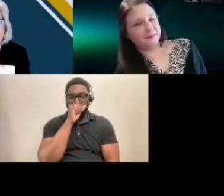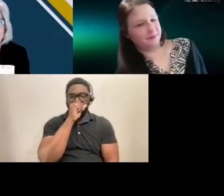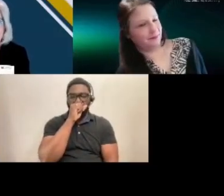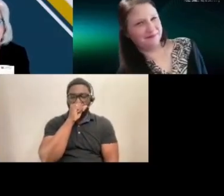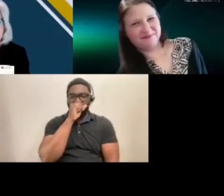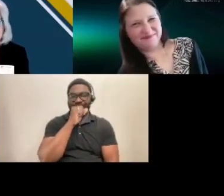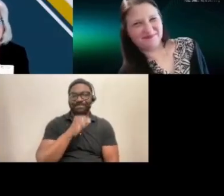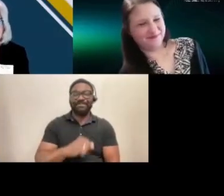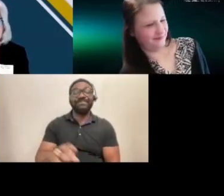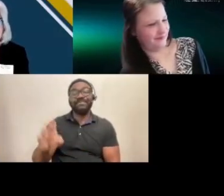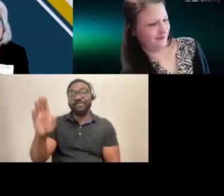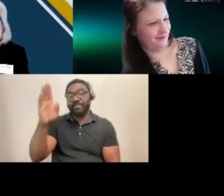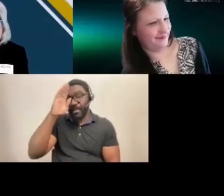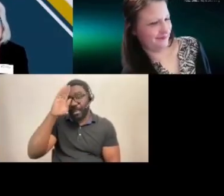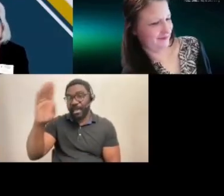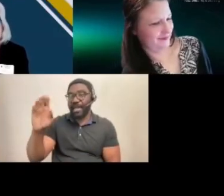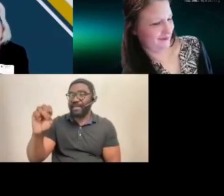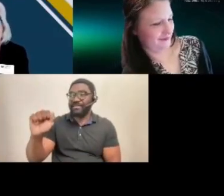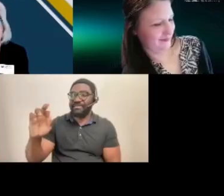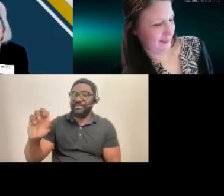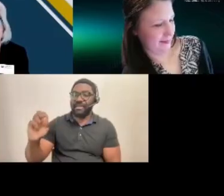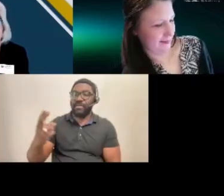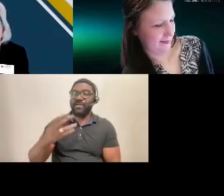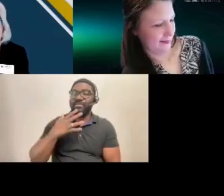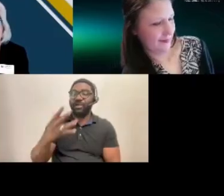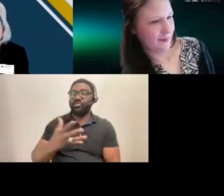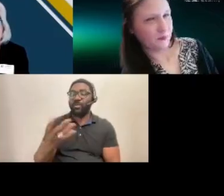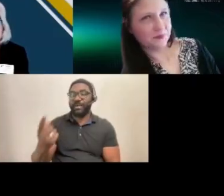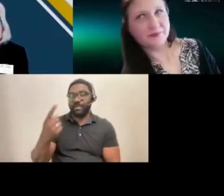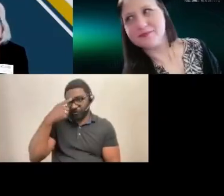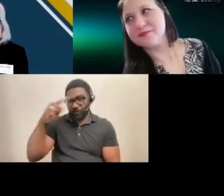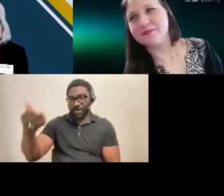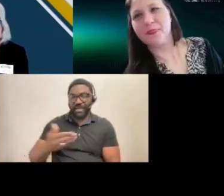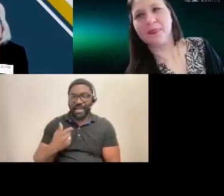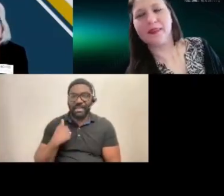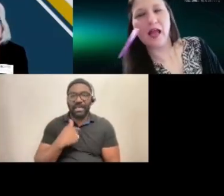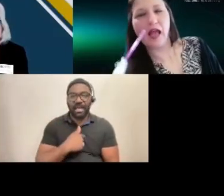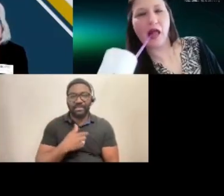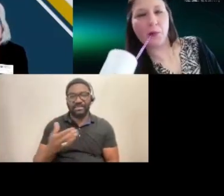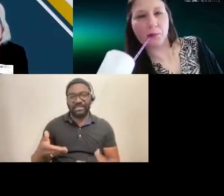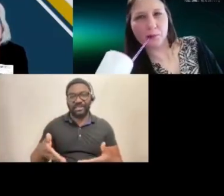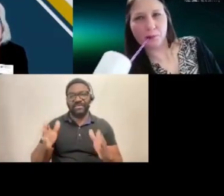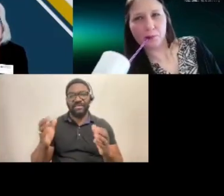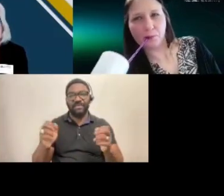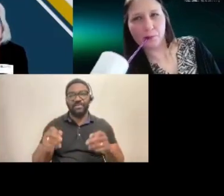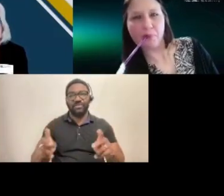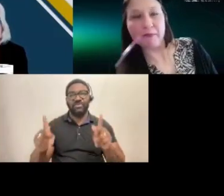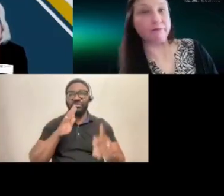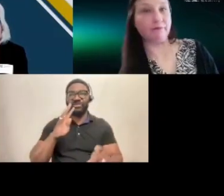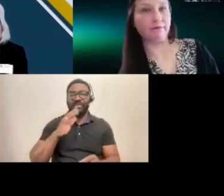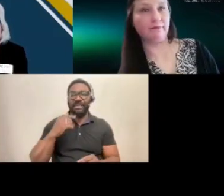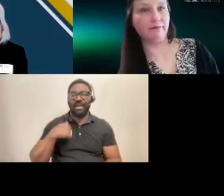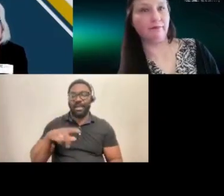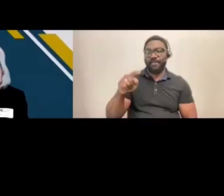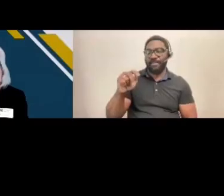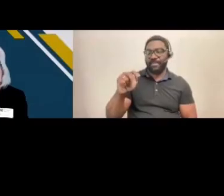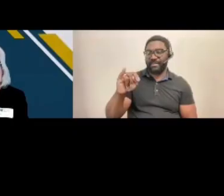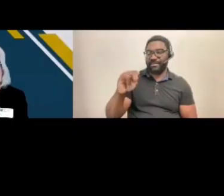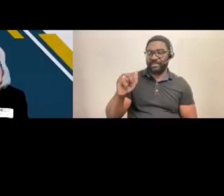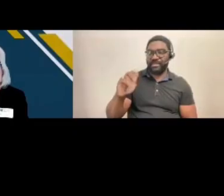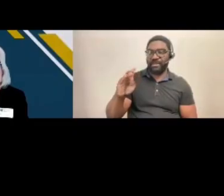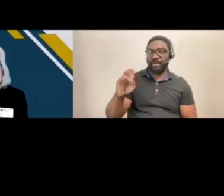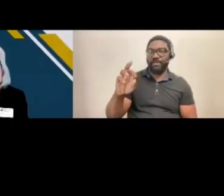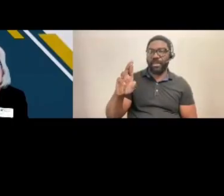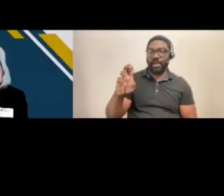Hi, Sarah. Thank you so much for inviting us and giving us an opportunity to speak. My name is Tina Barrett,